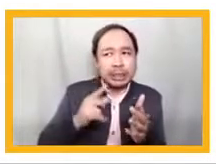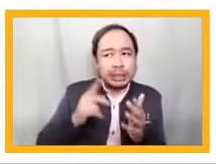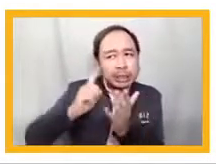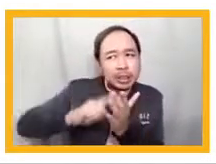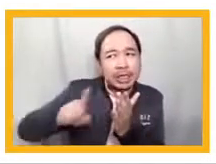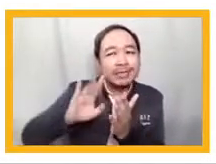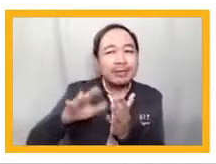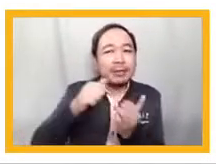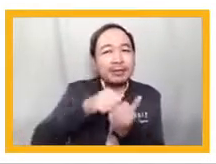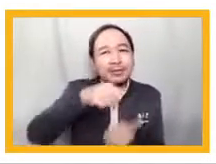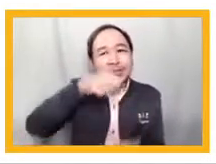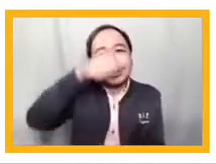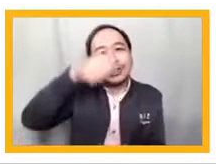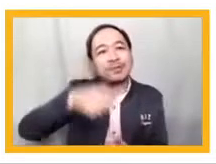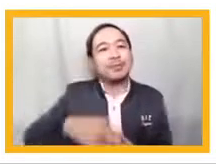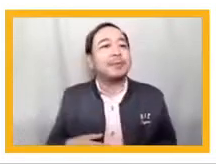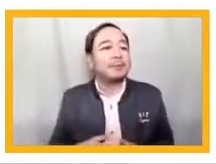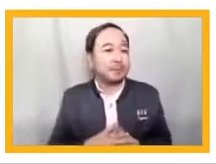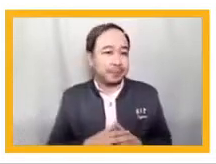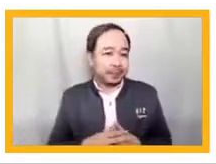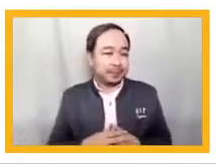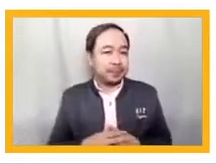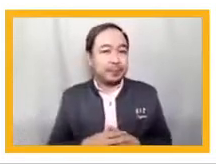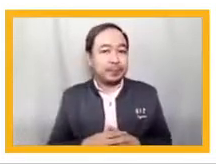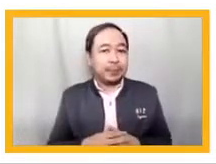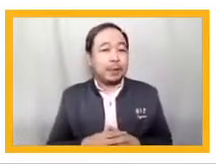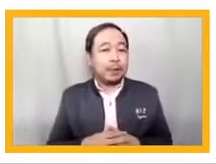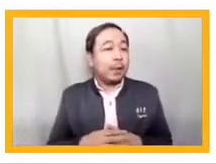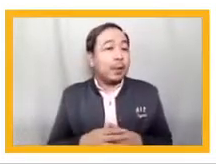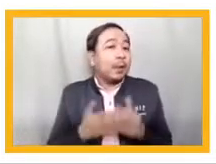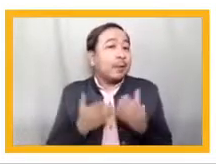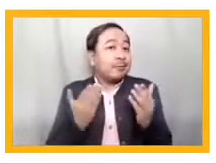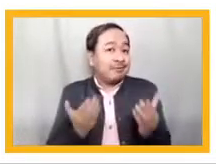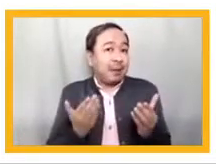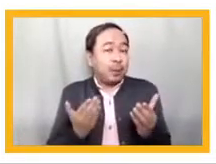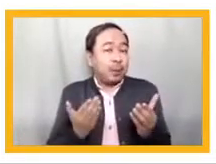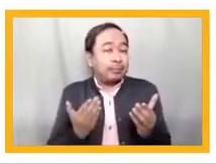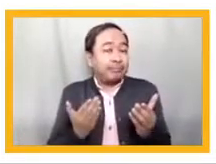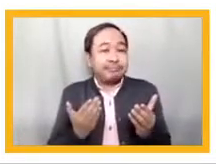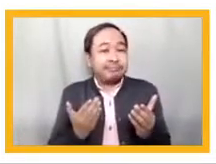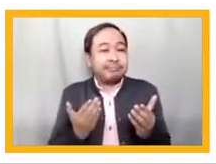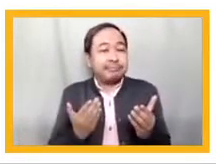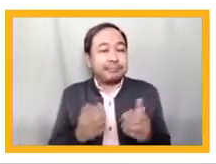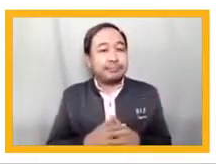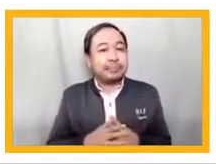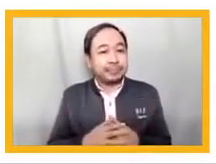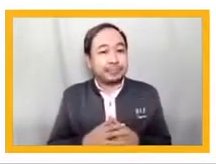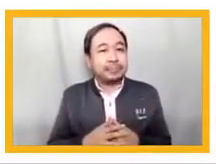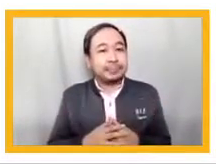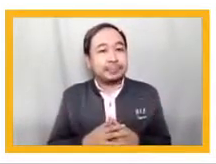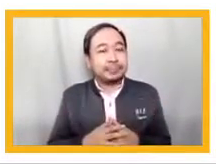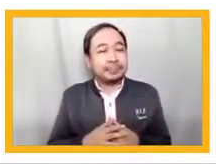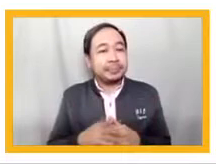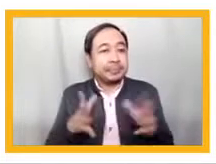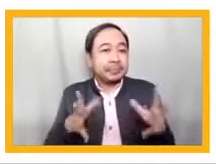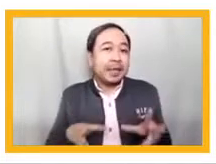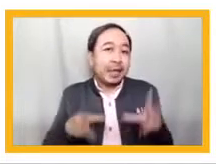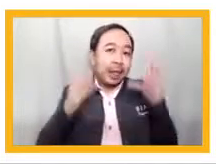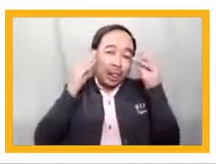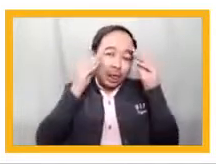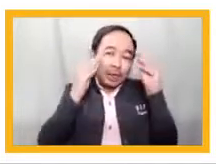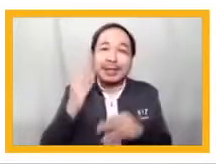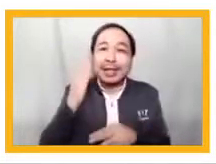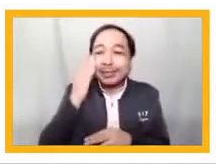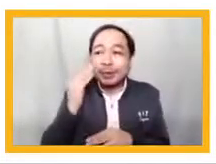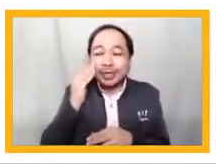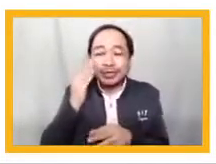certificates. So right now we are moving forward toward the learning journey toward the job market, that is to